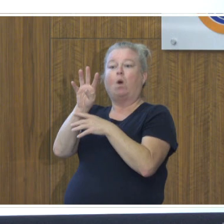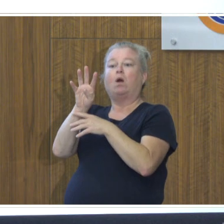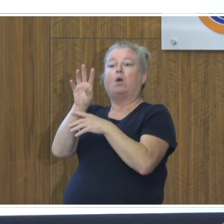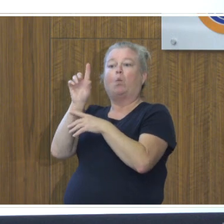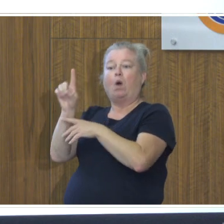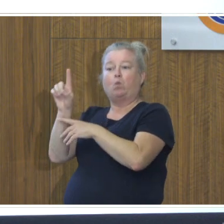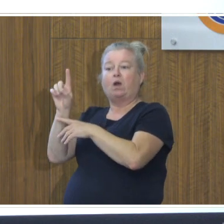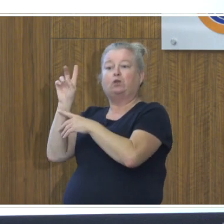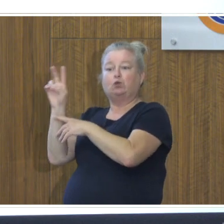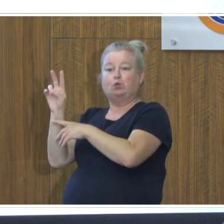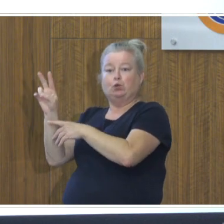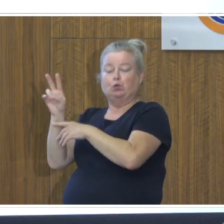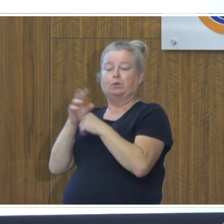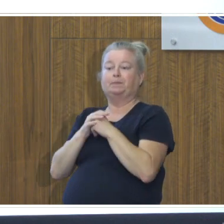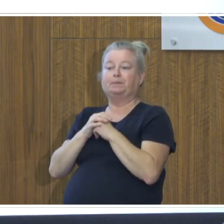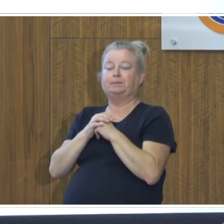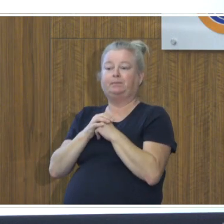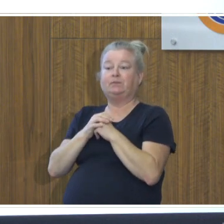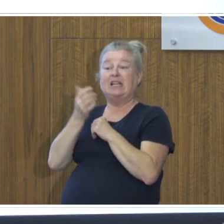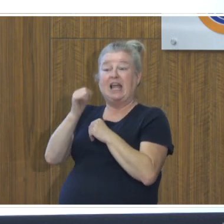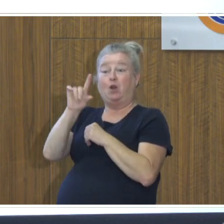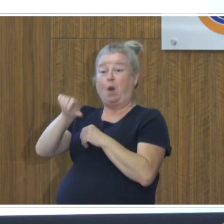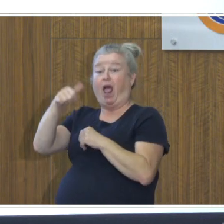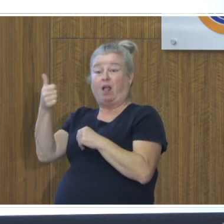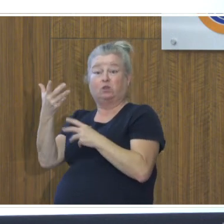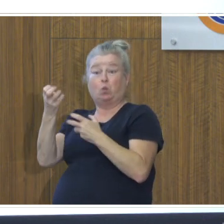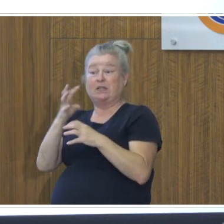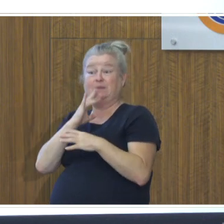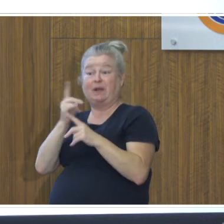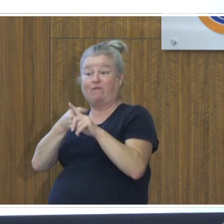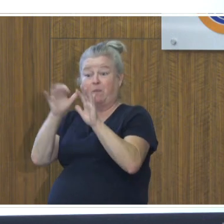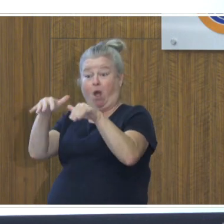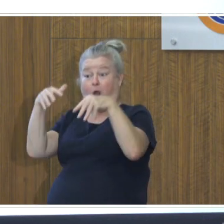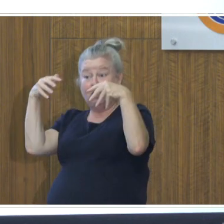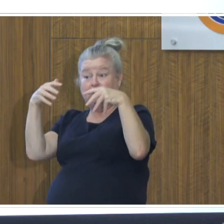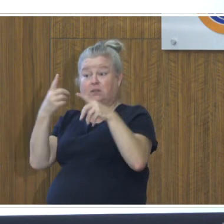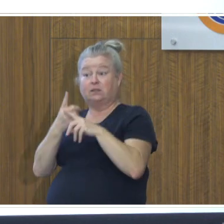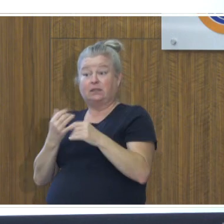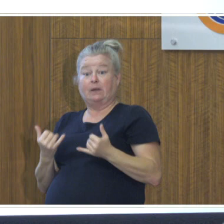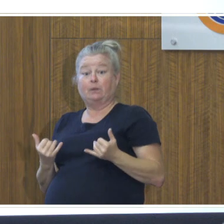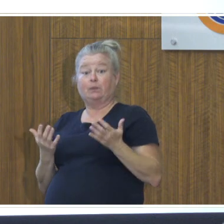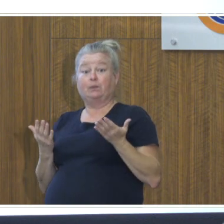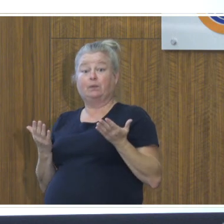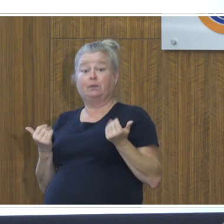5541122. Is there anybody else that would like to speak in the audience at the present time?